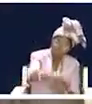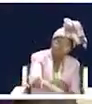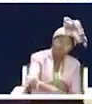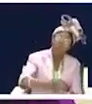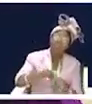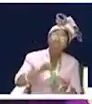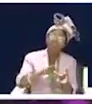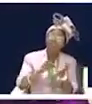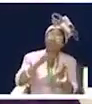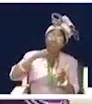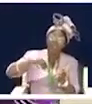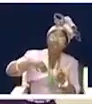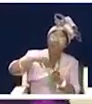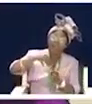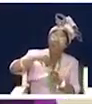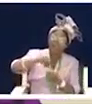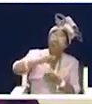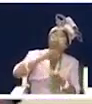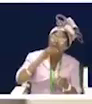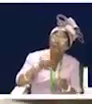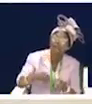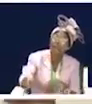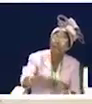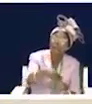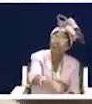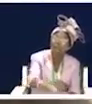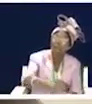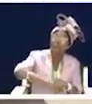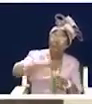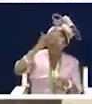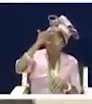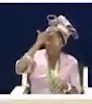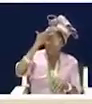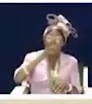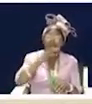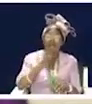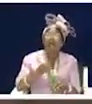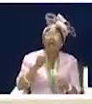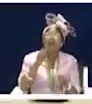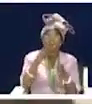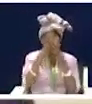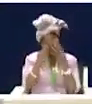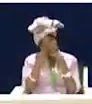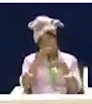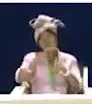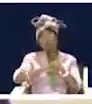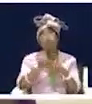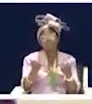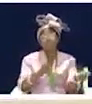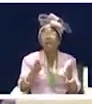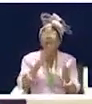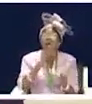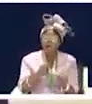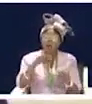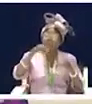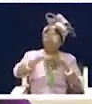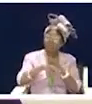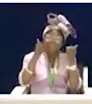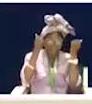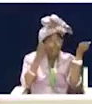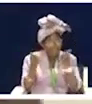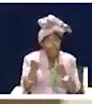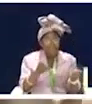on her forehead, and we went. All those days, I was sleeping there. I was sleeping in the car. For all those periods, I was in the car